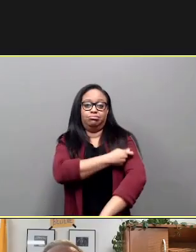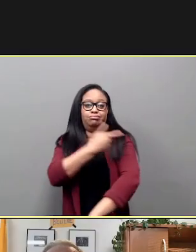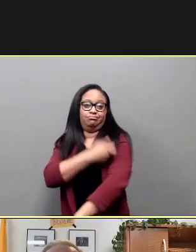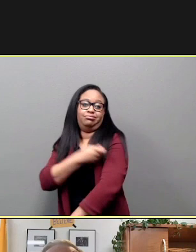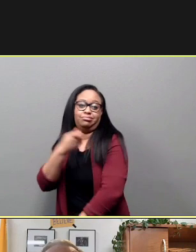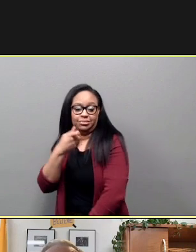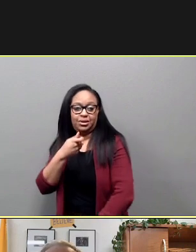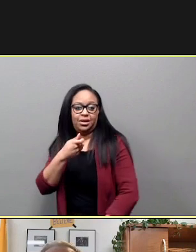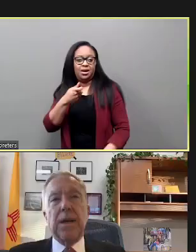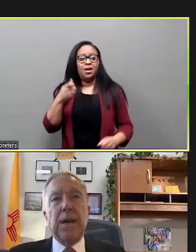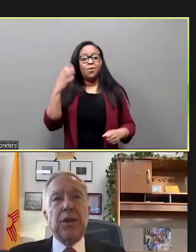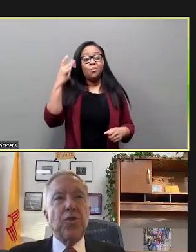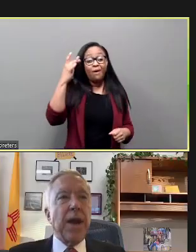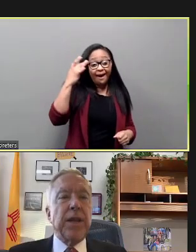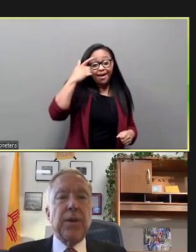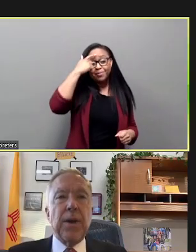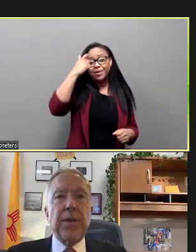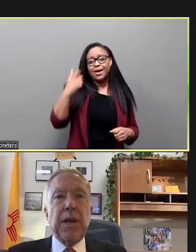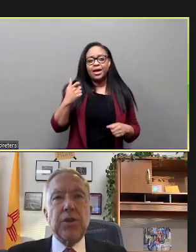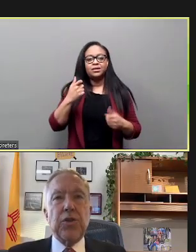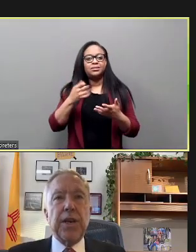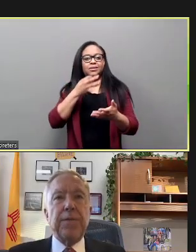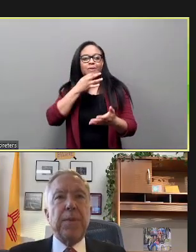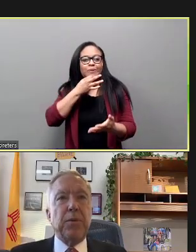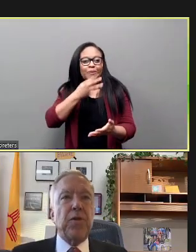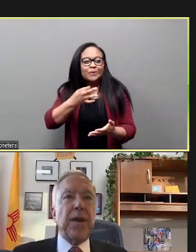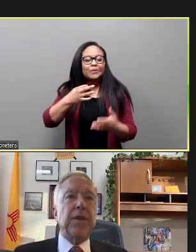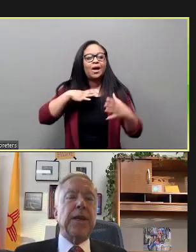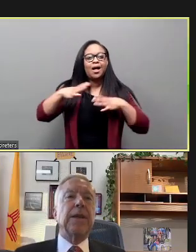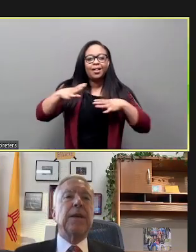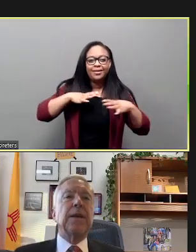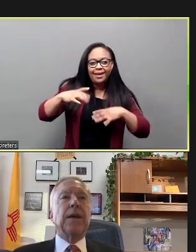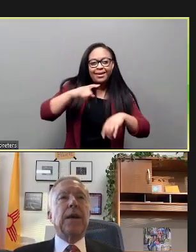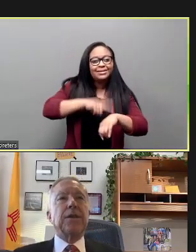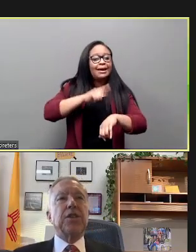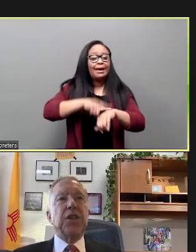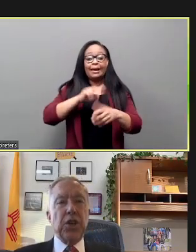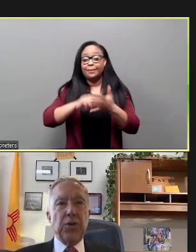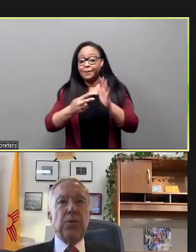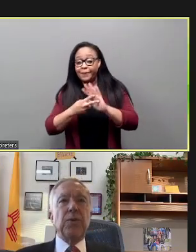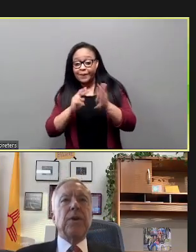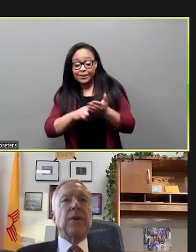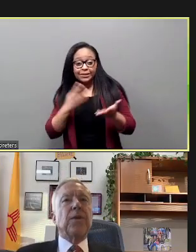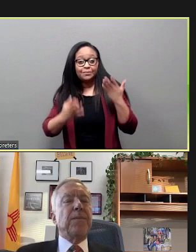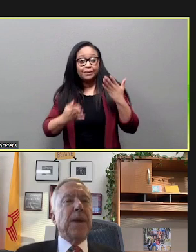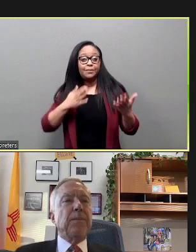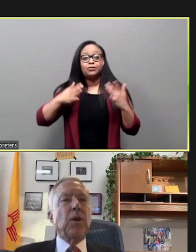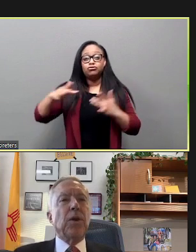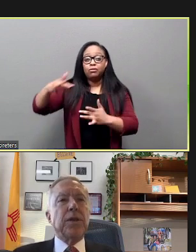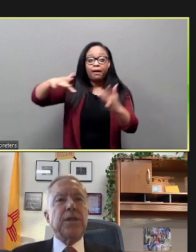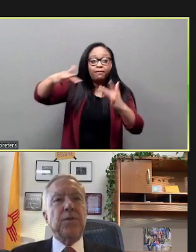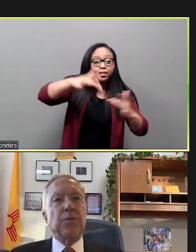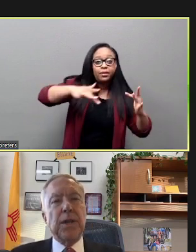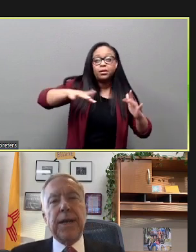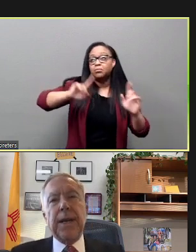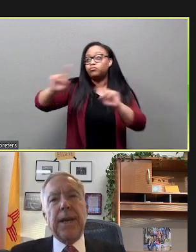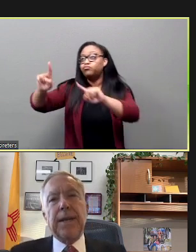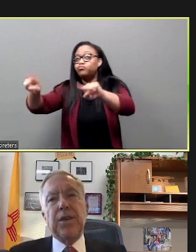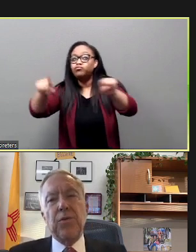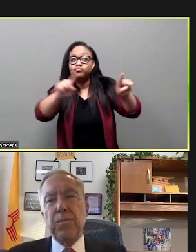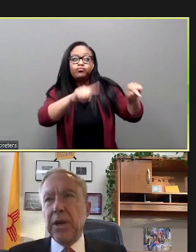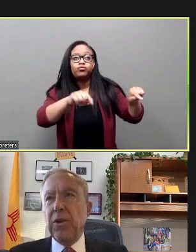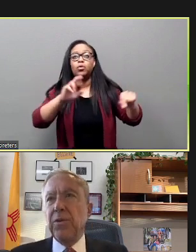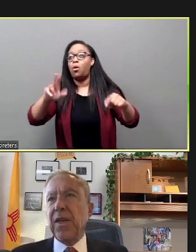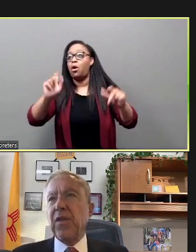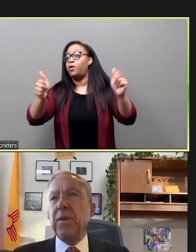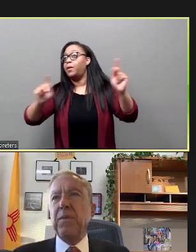of other folks traveling around the country, people traveling to you. Remember to really